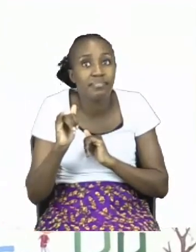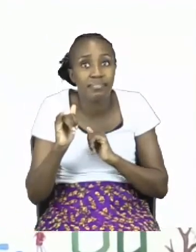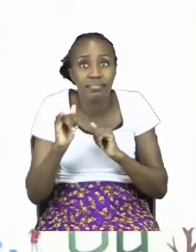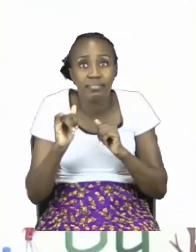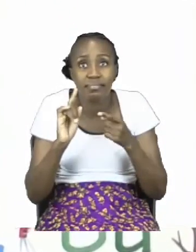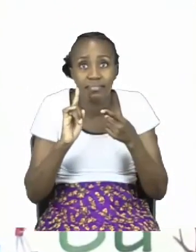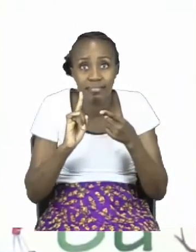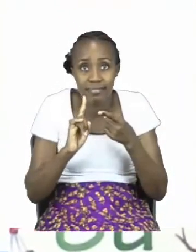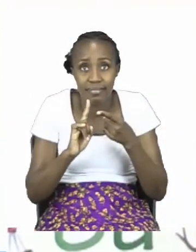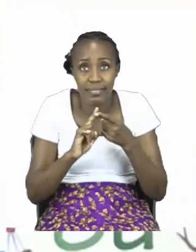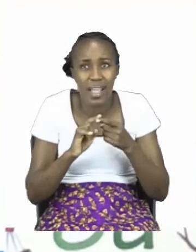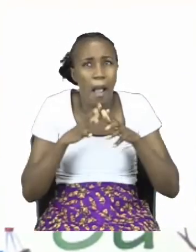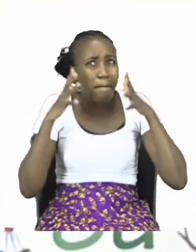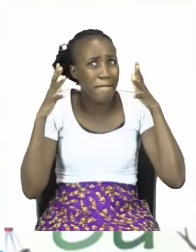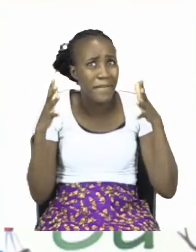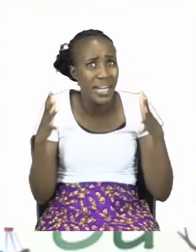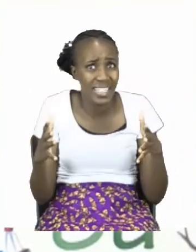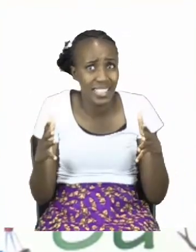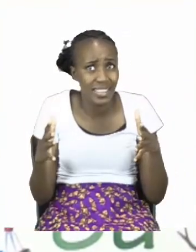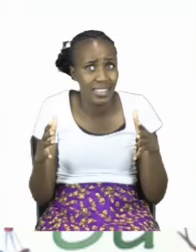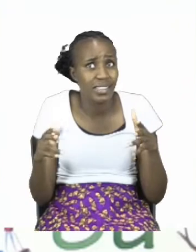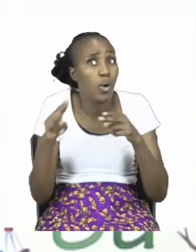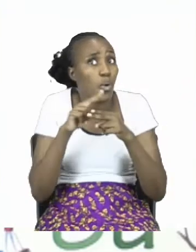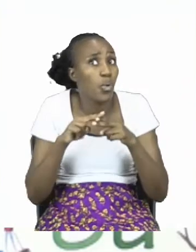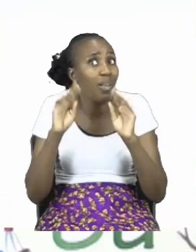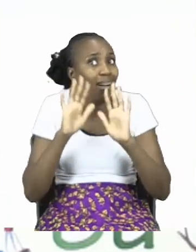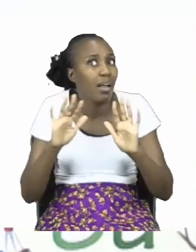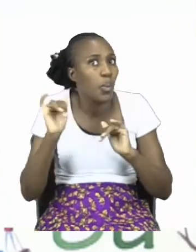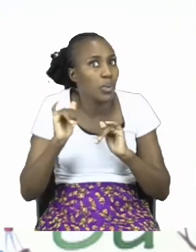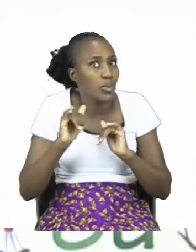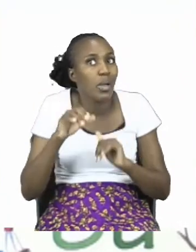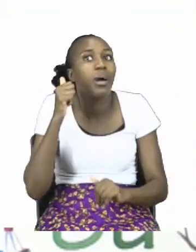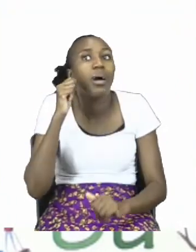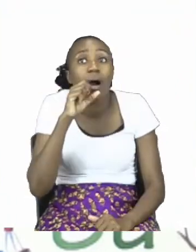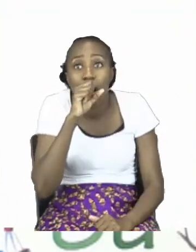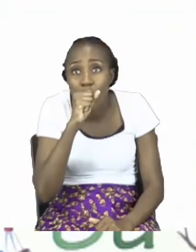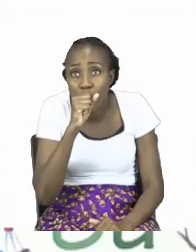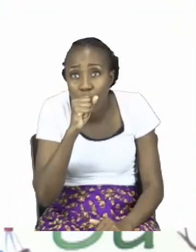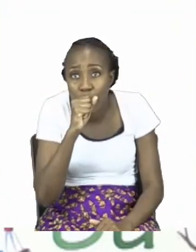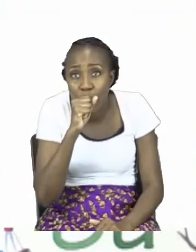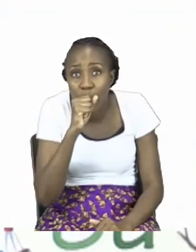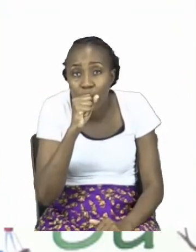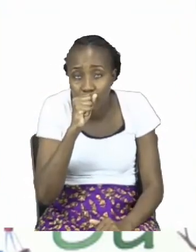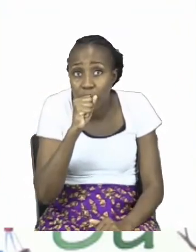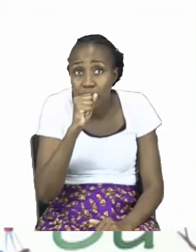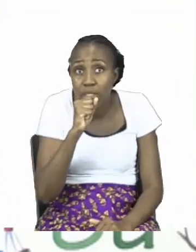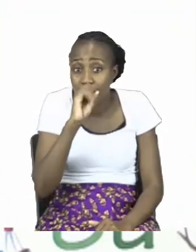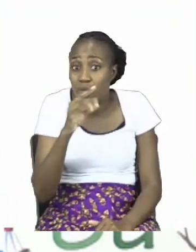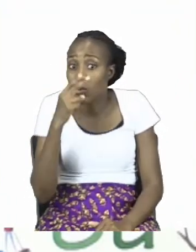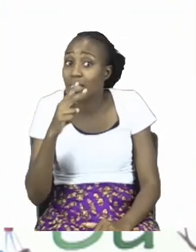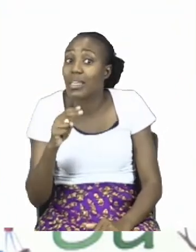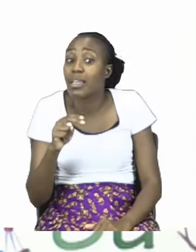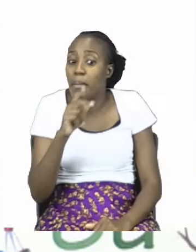sight word is the word big. When you're coloring in your booklet, you're going to use orange every time you see the